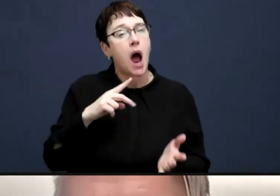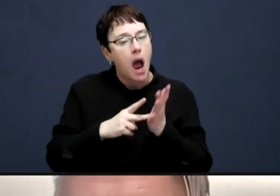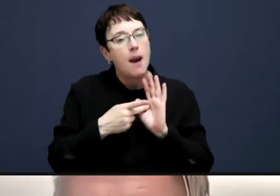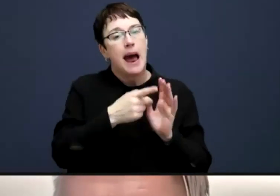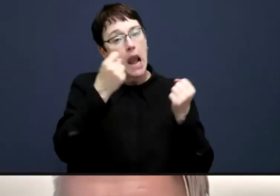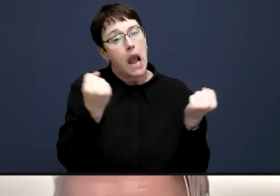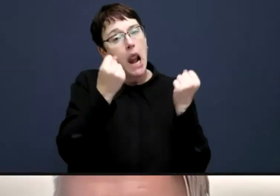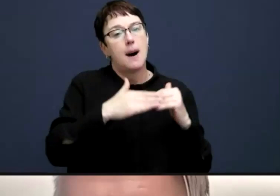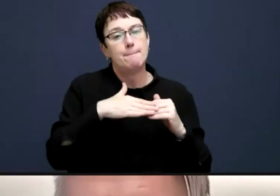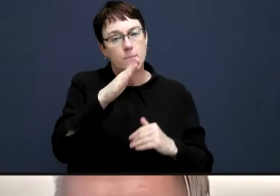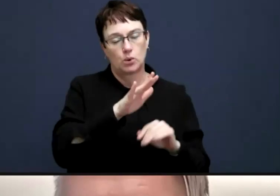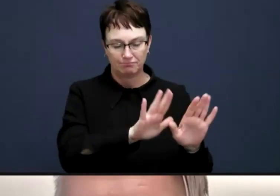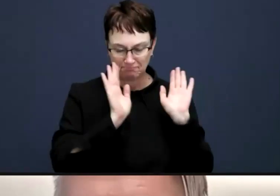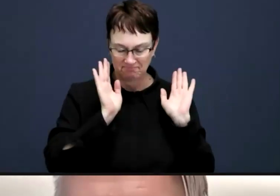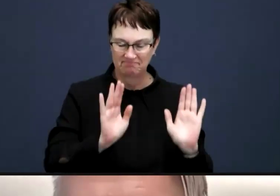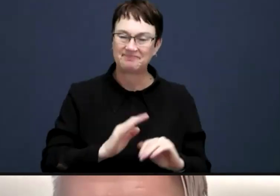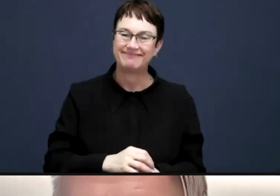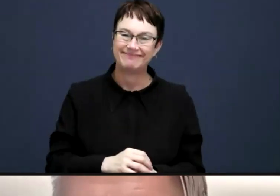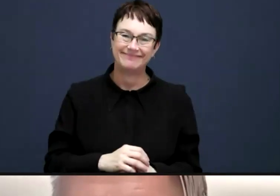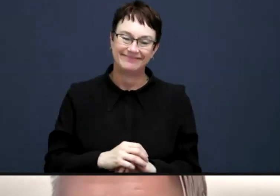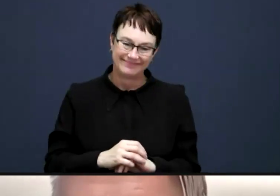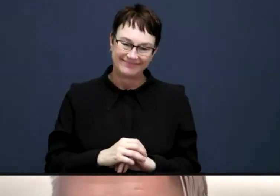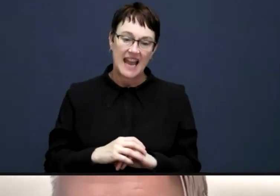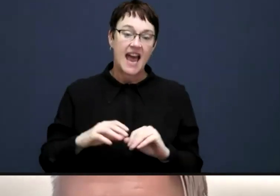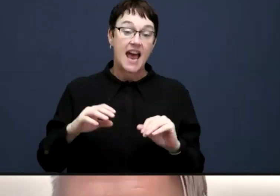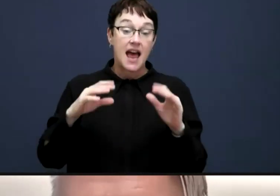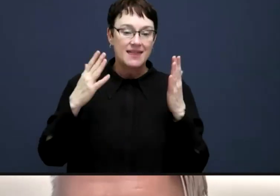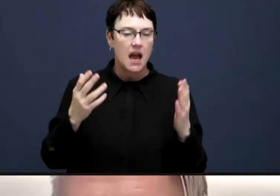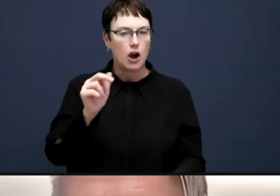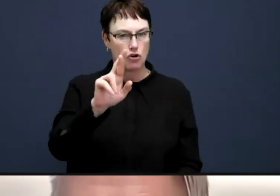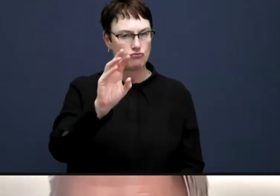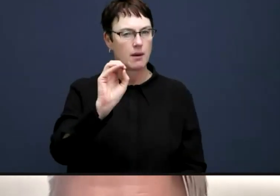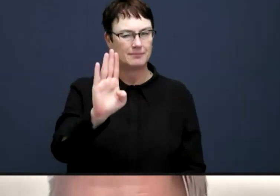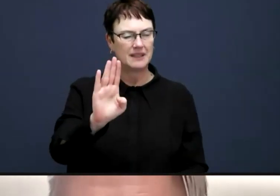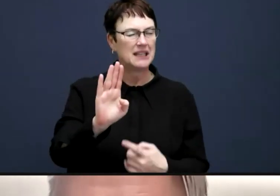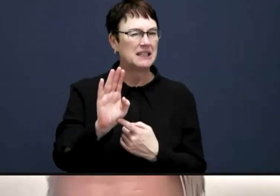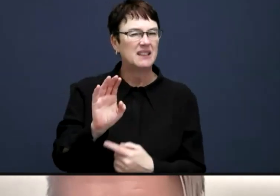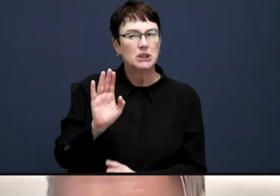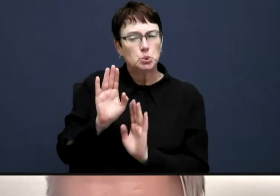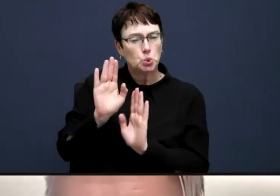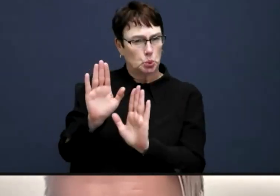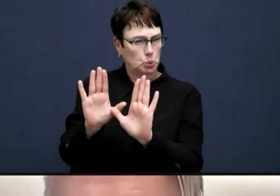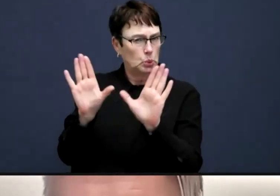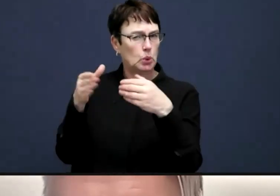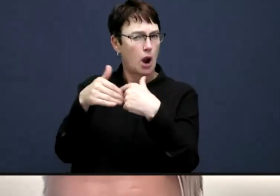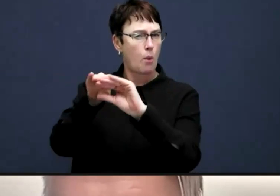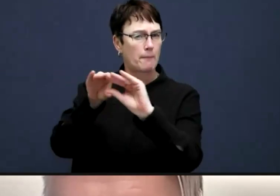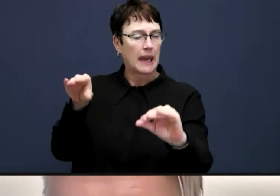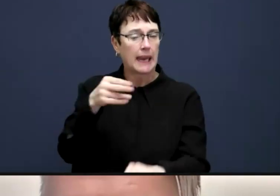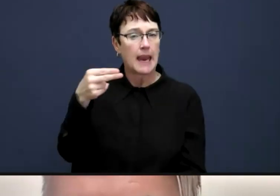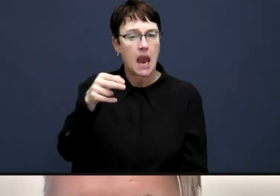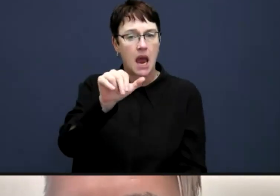didn't say that in a good way. So Rob, from Adobe's point of view, what would you say,